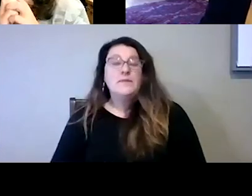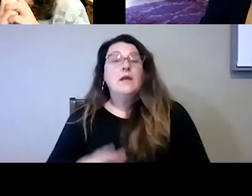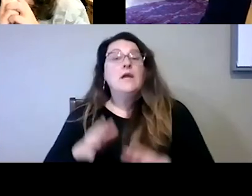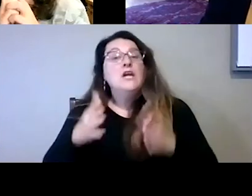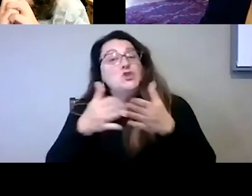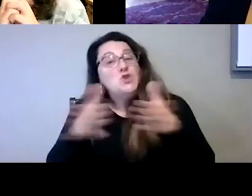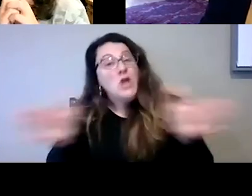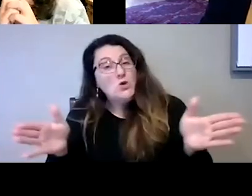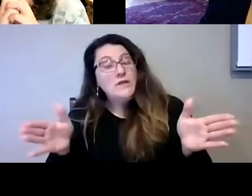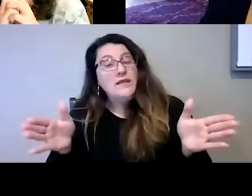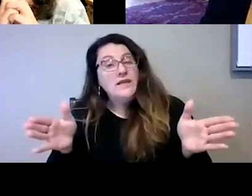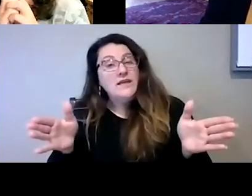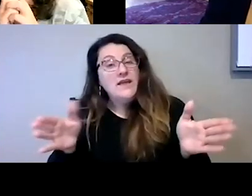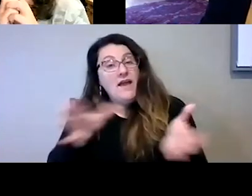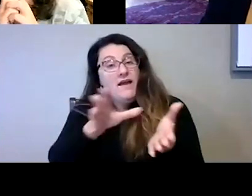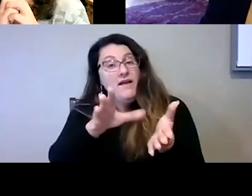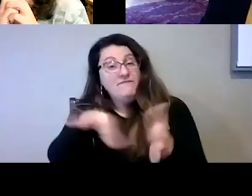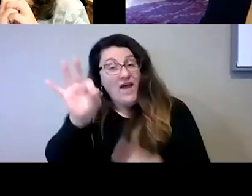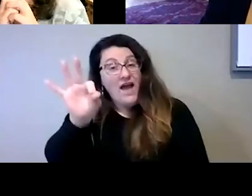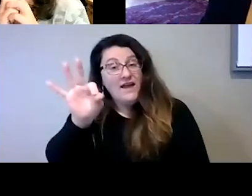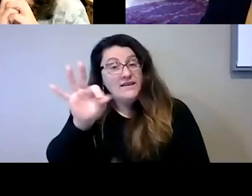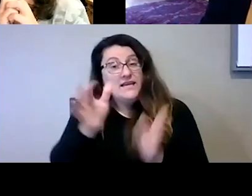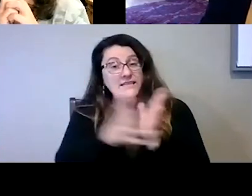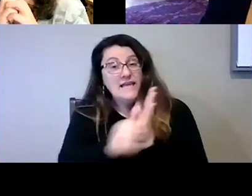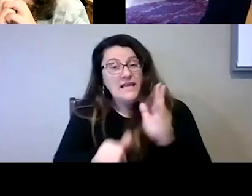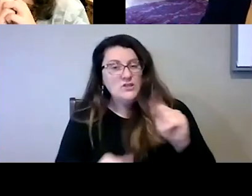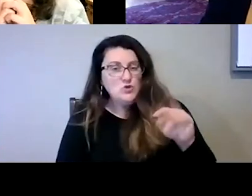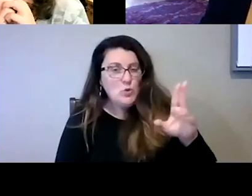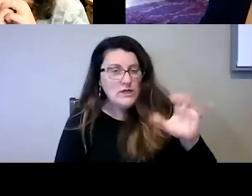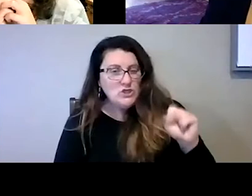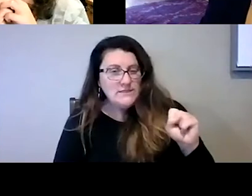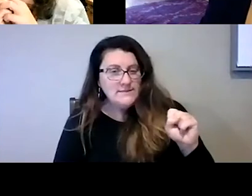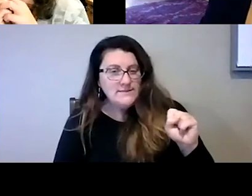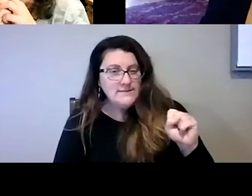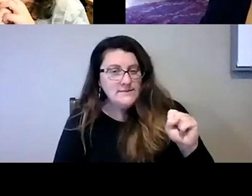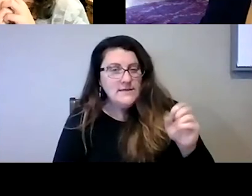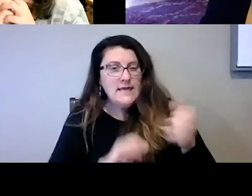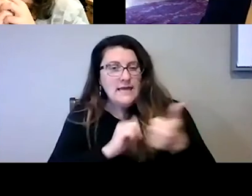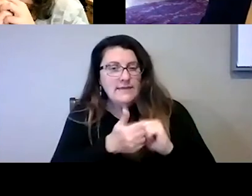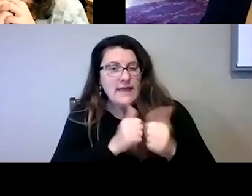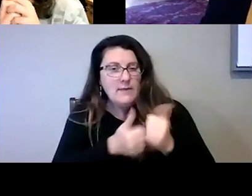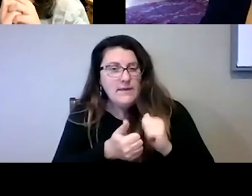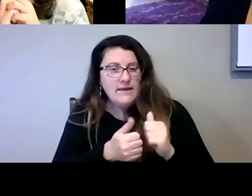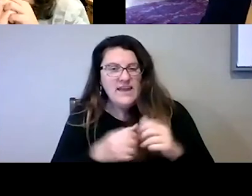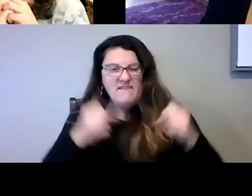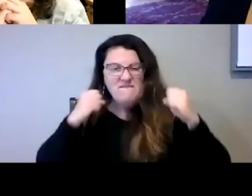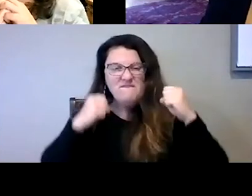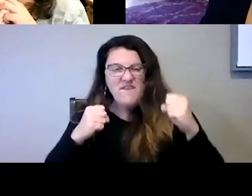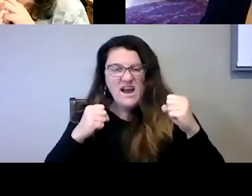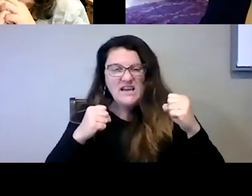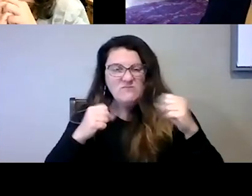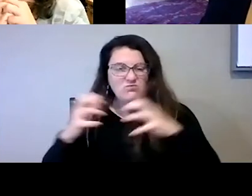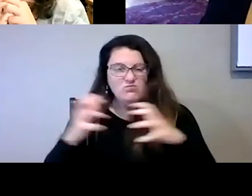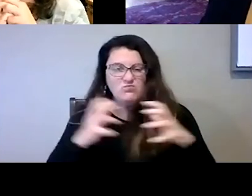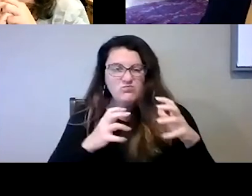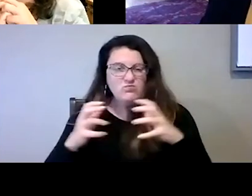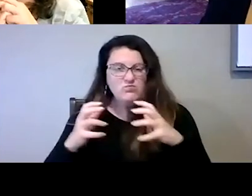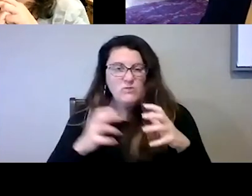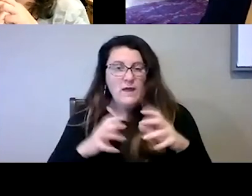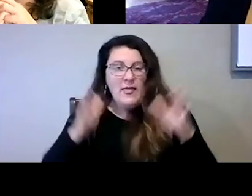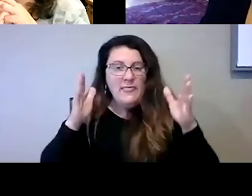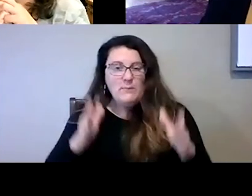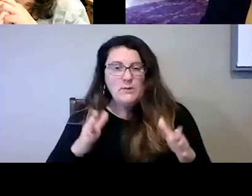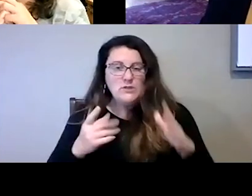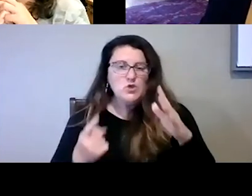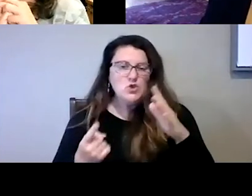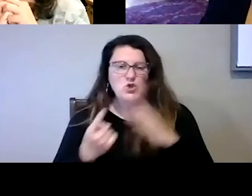generally find that talent in the trenches, in a campaign, in a fight, in a scrap. The person who